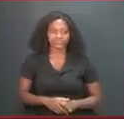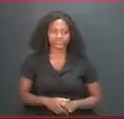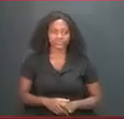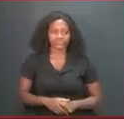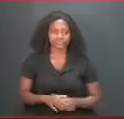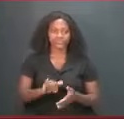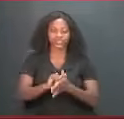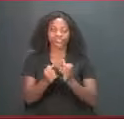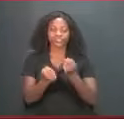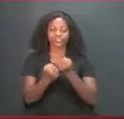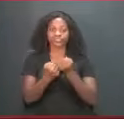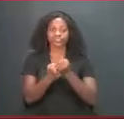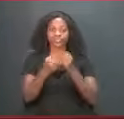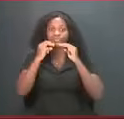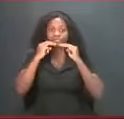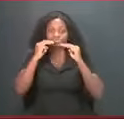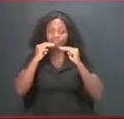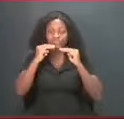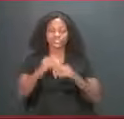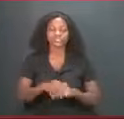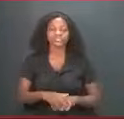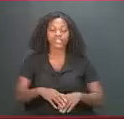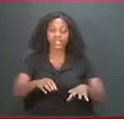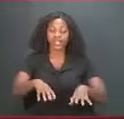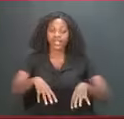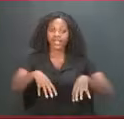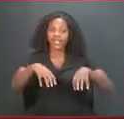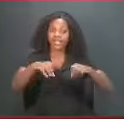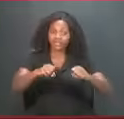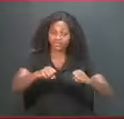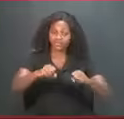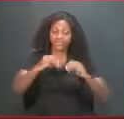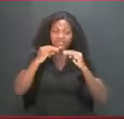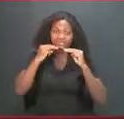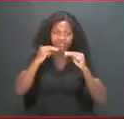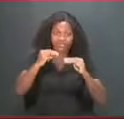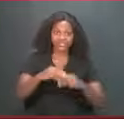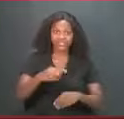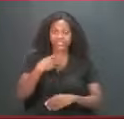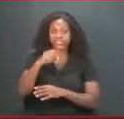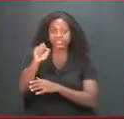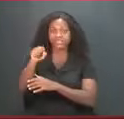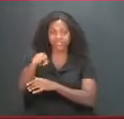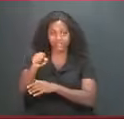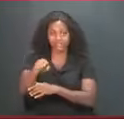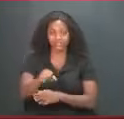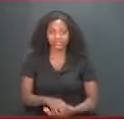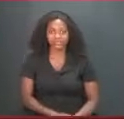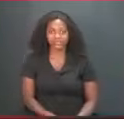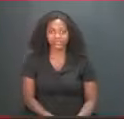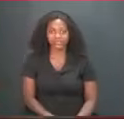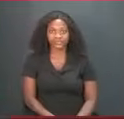Those in favor of the adoption of the motion, say aye.